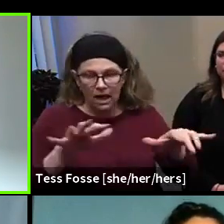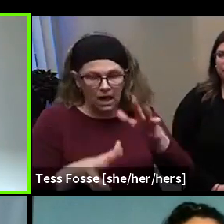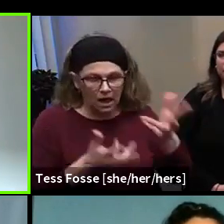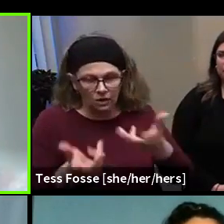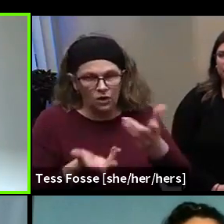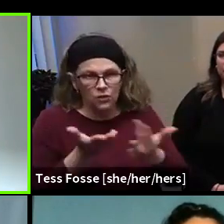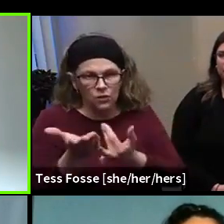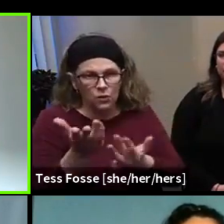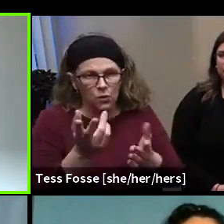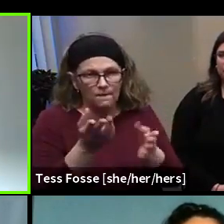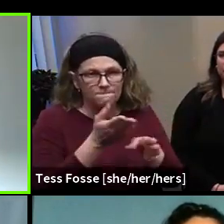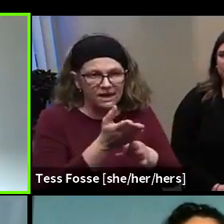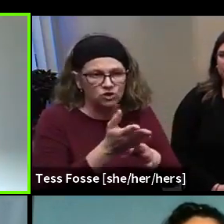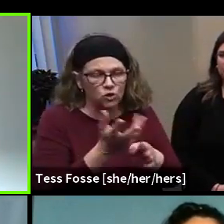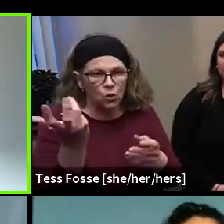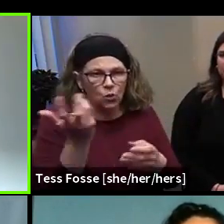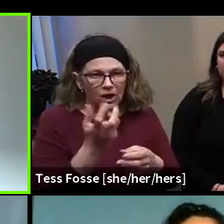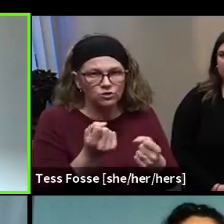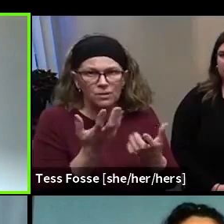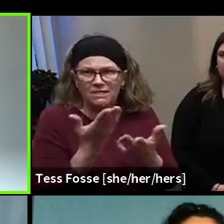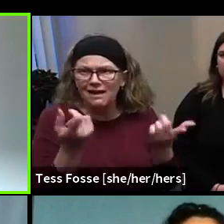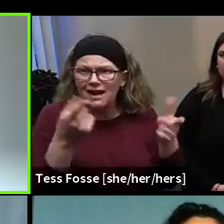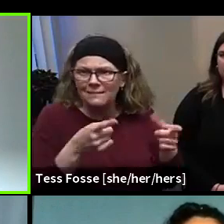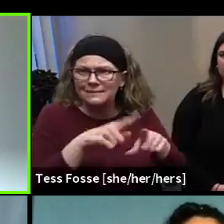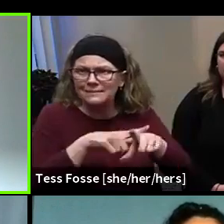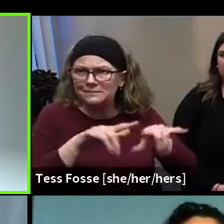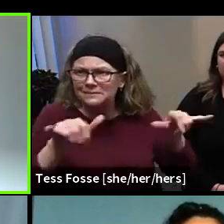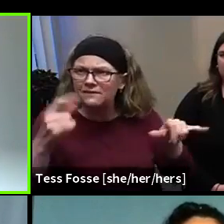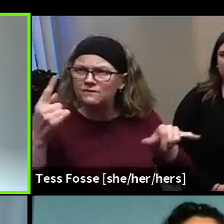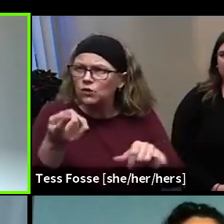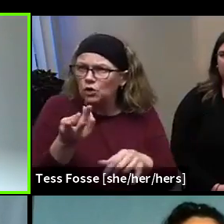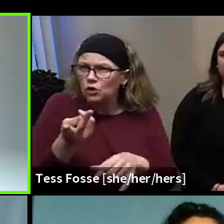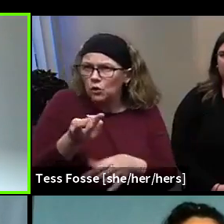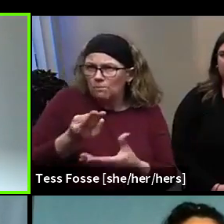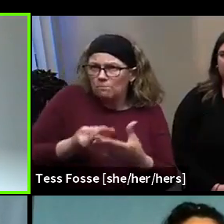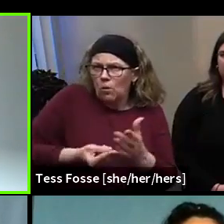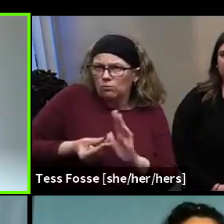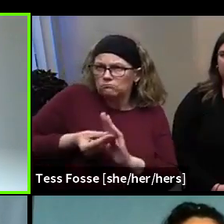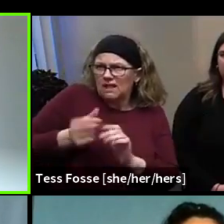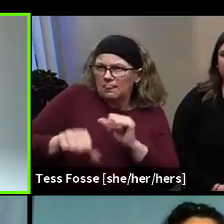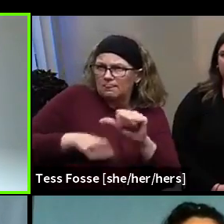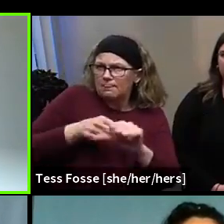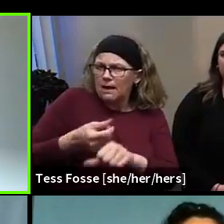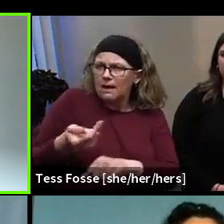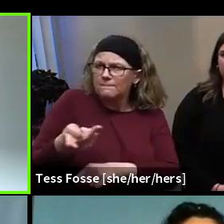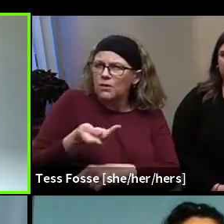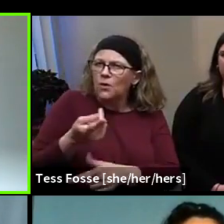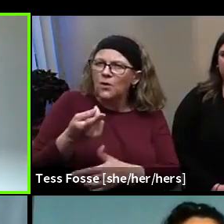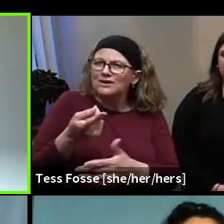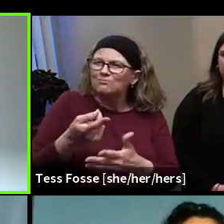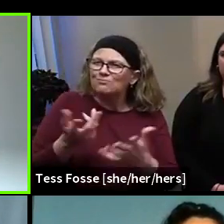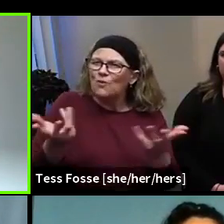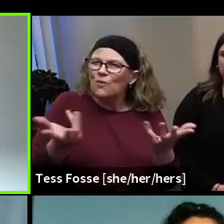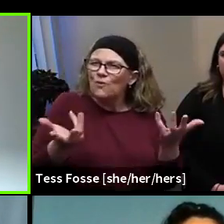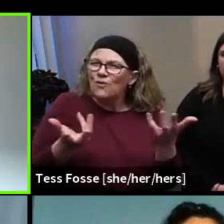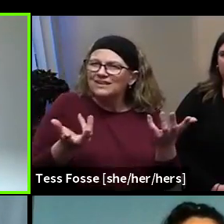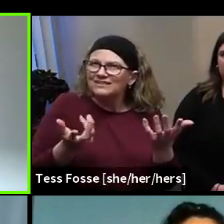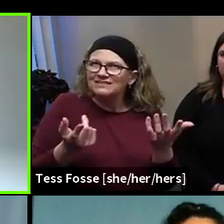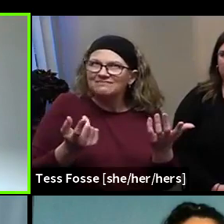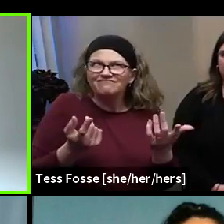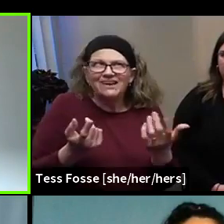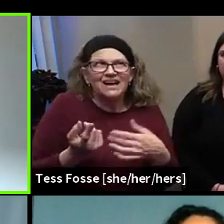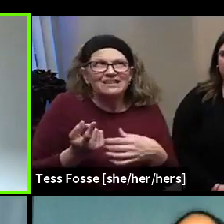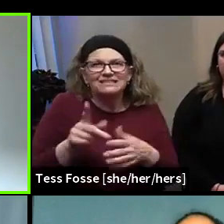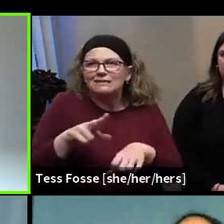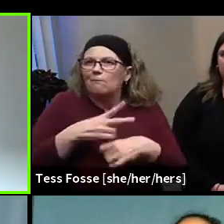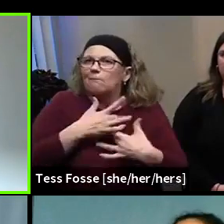major. What exactly, for you both, Alexa and Gabby, was a day in the life like